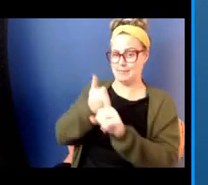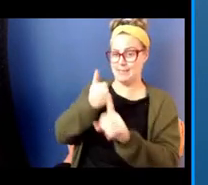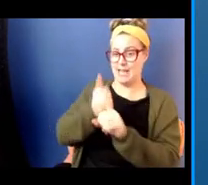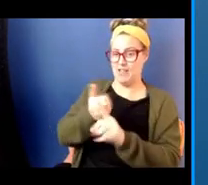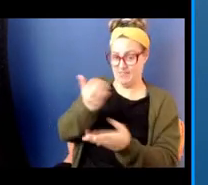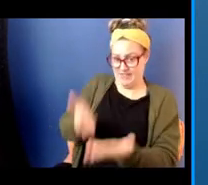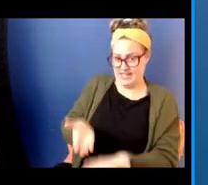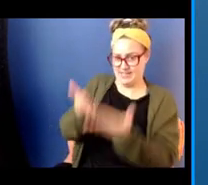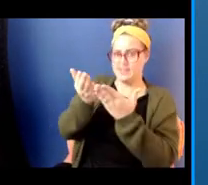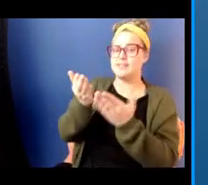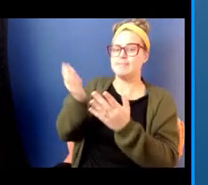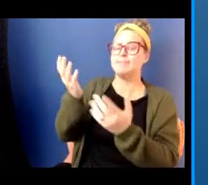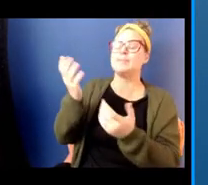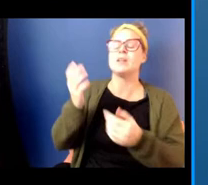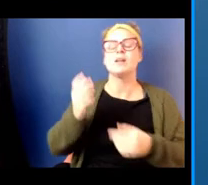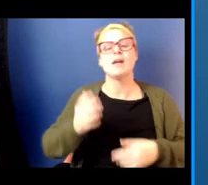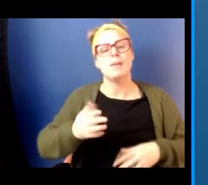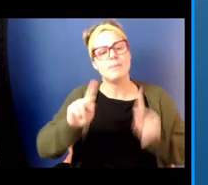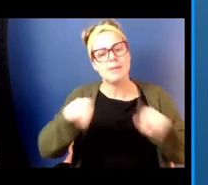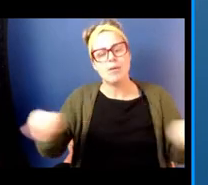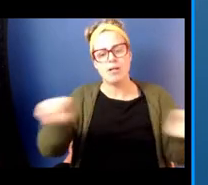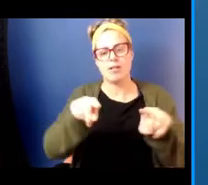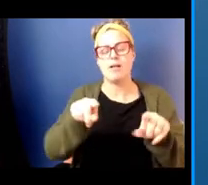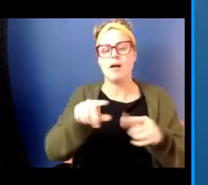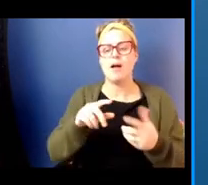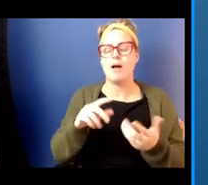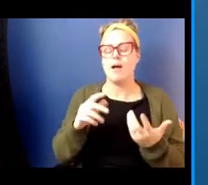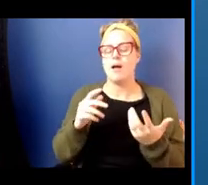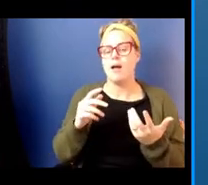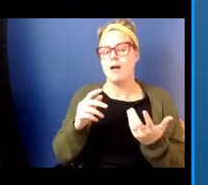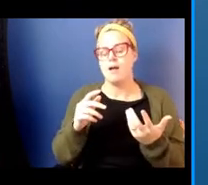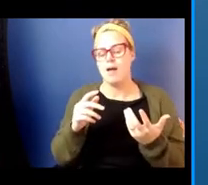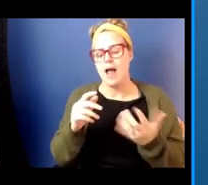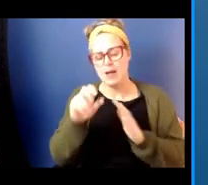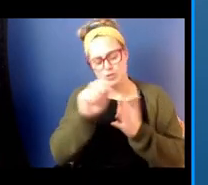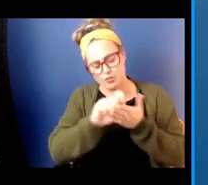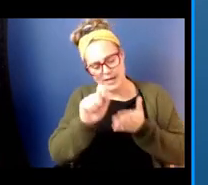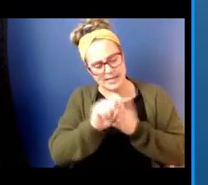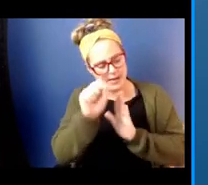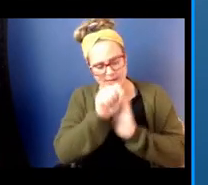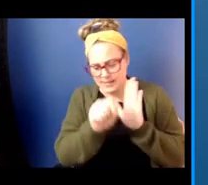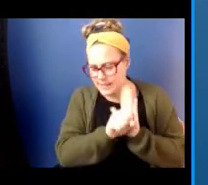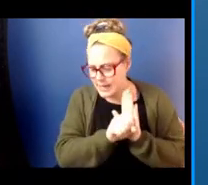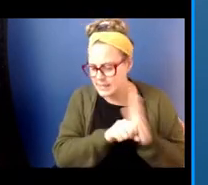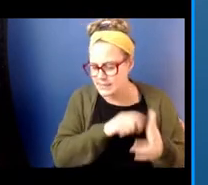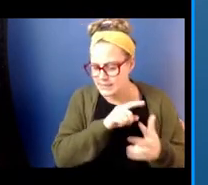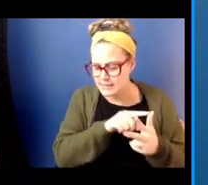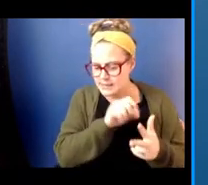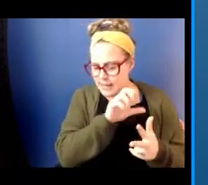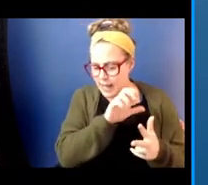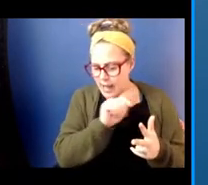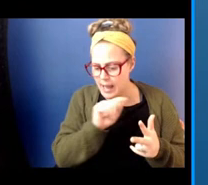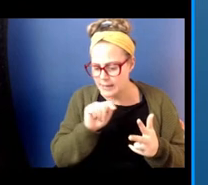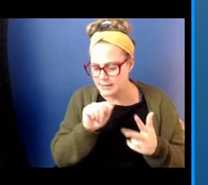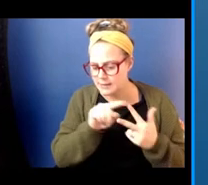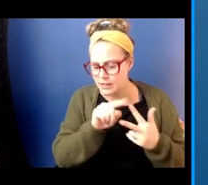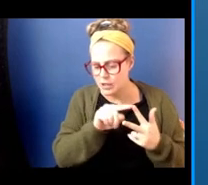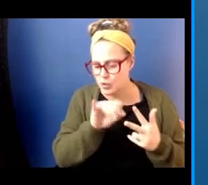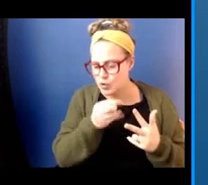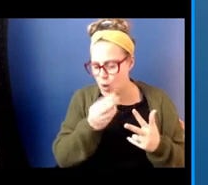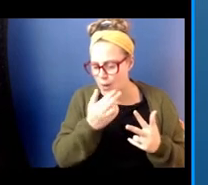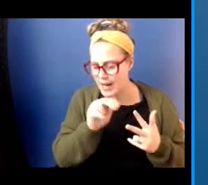applaud I was right now in the states Scott oh Joanne can you know I'm talking about Iowa New Hampshire Minnesota